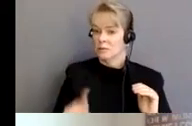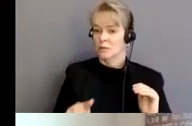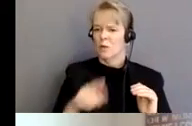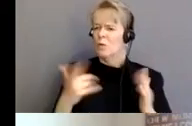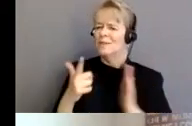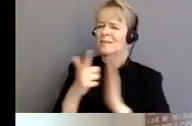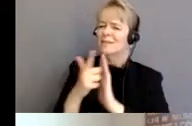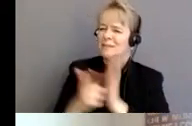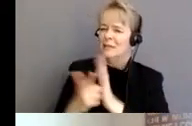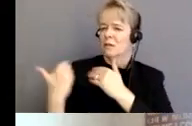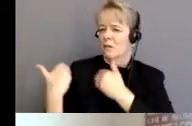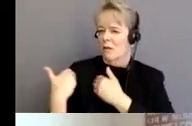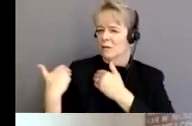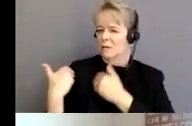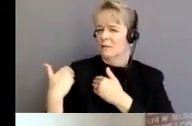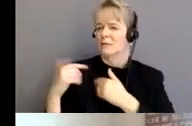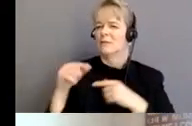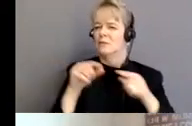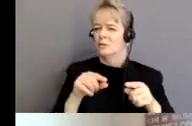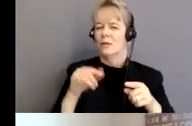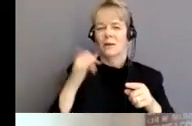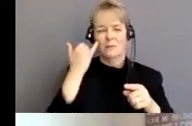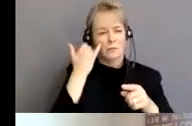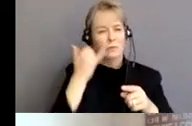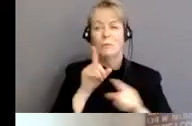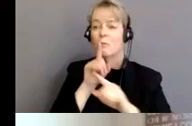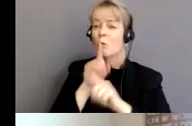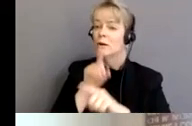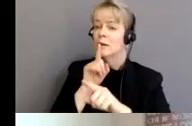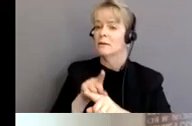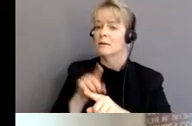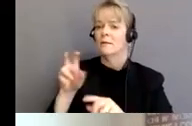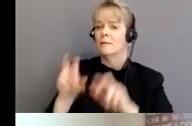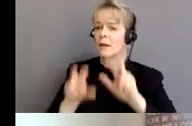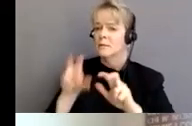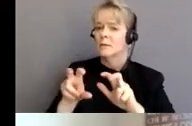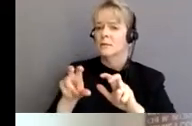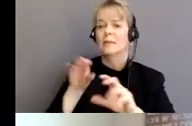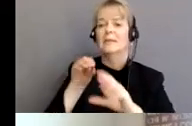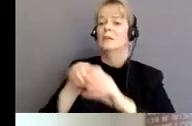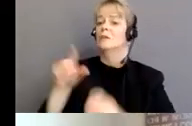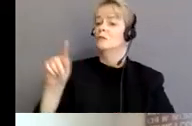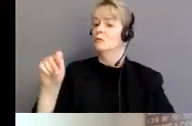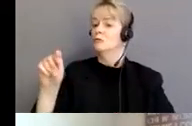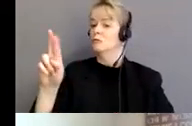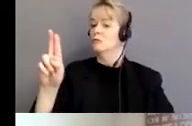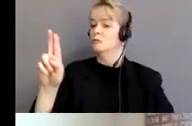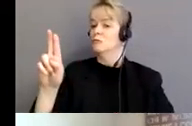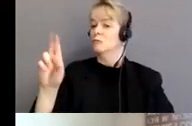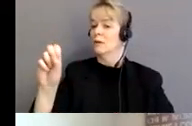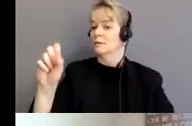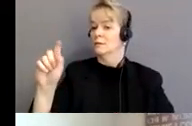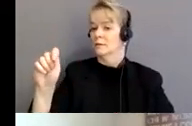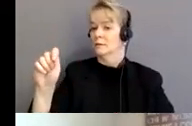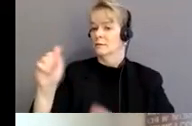have in reporting major changes to investment holdings in a in-trust account?